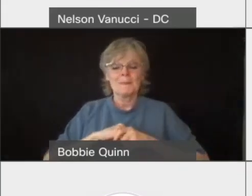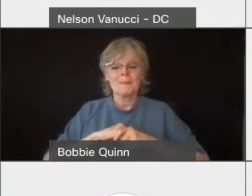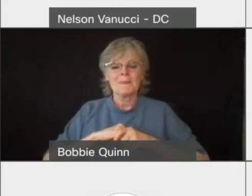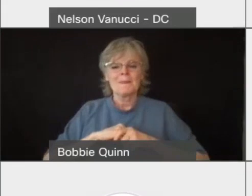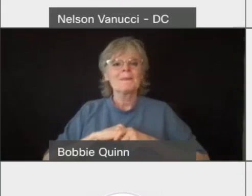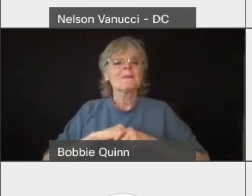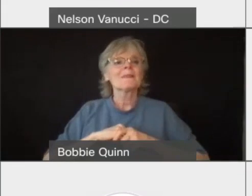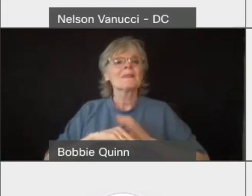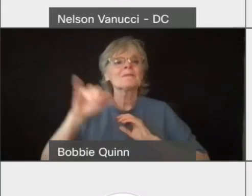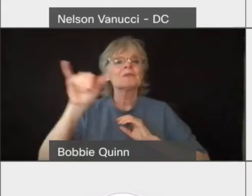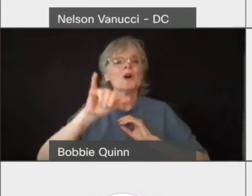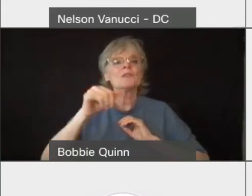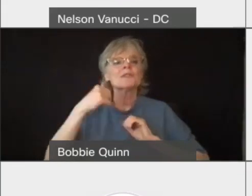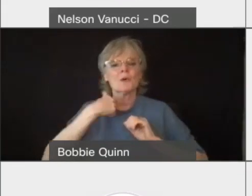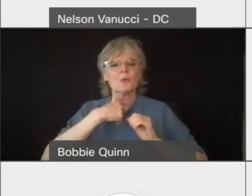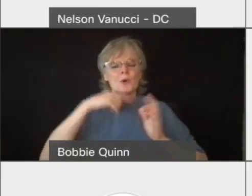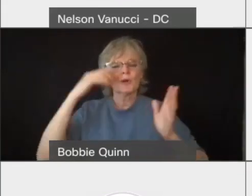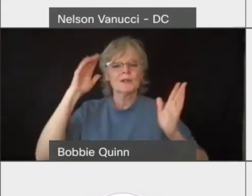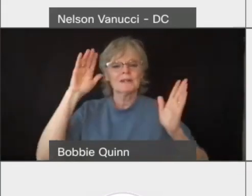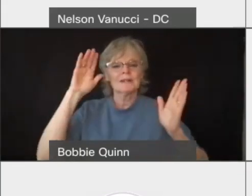Also, we are expecting some